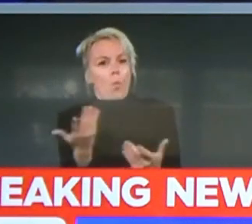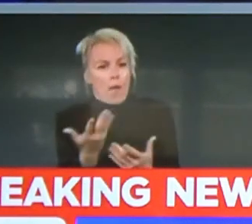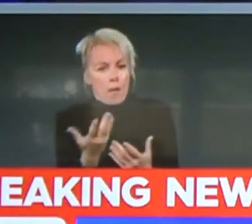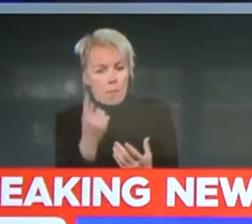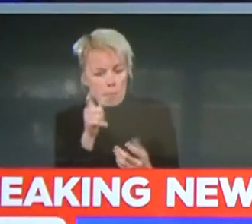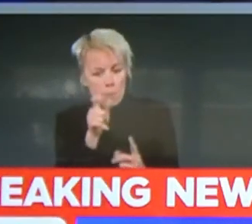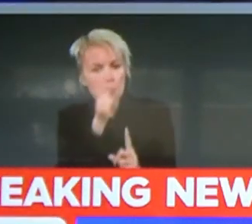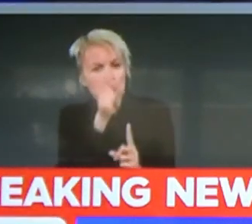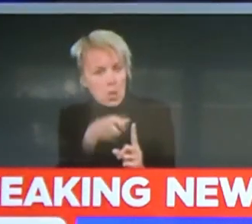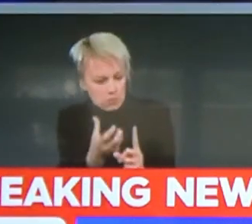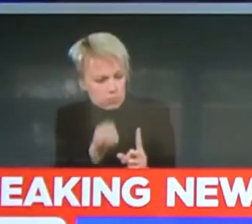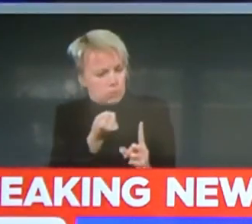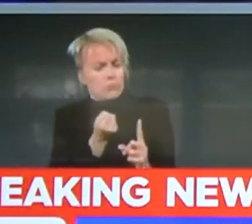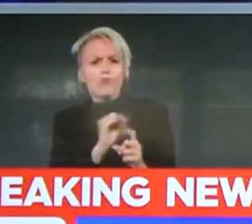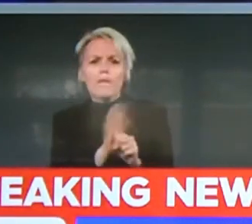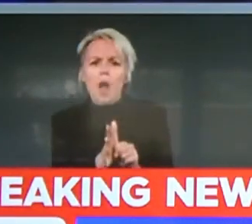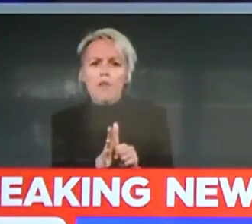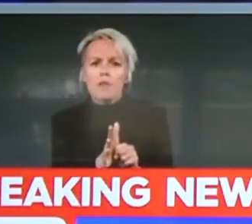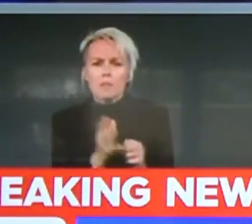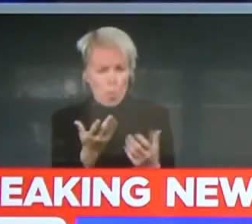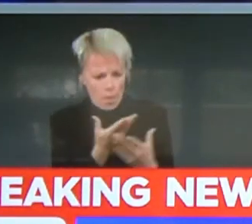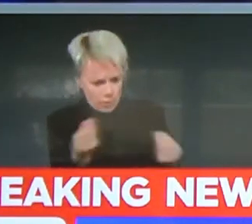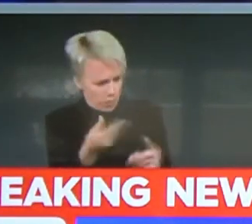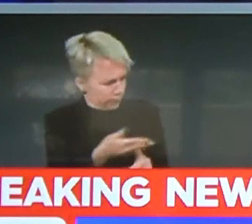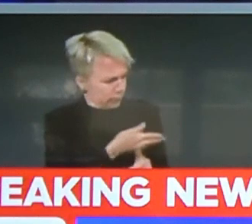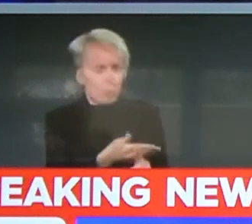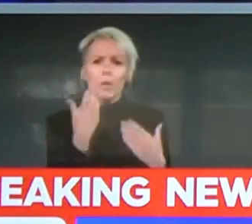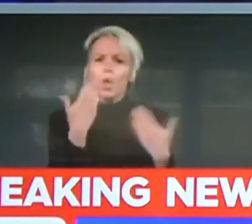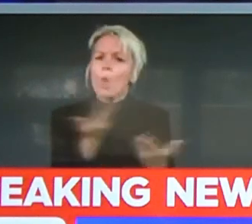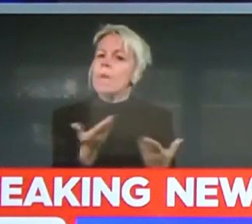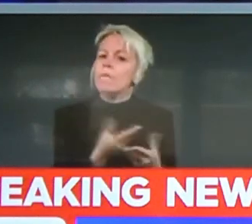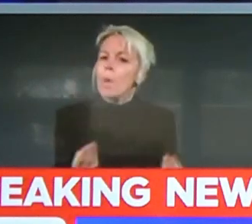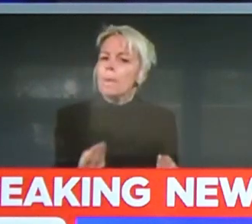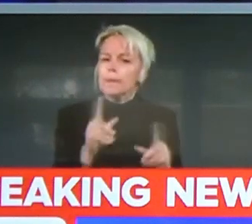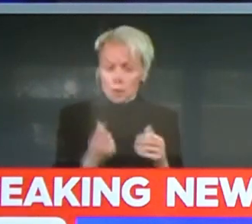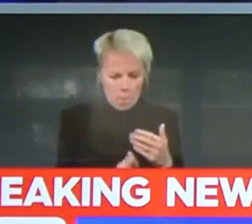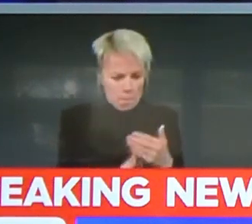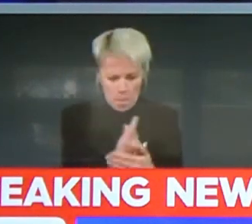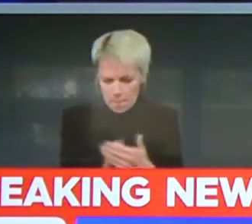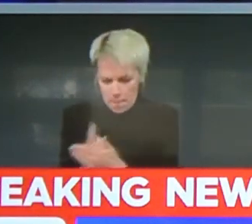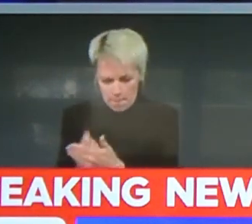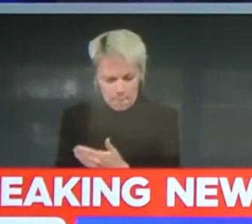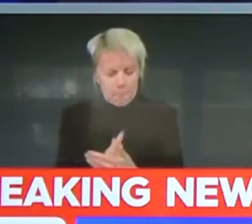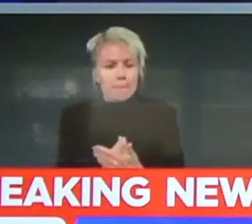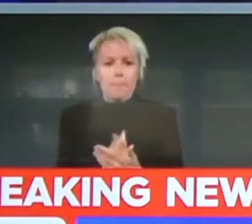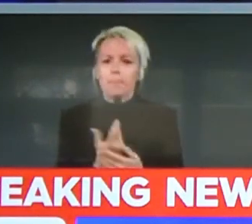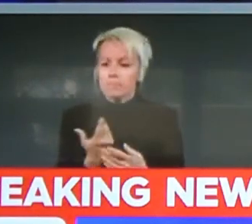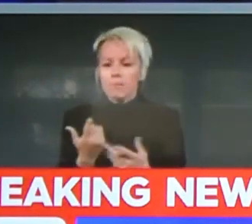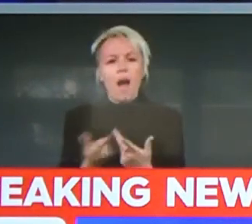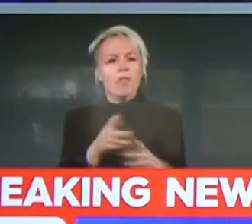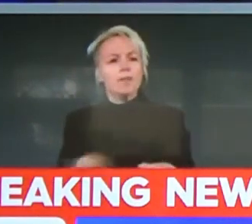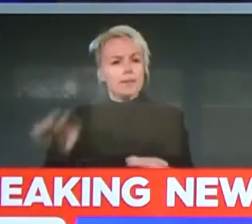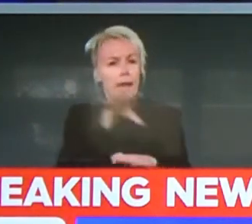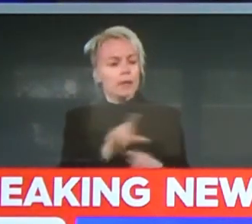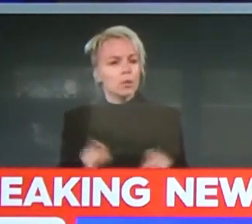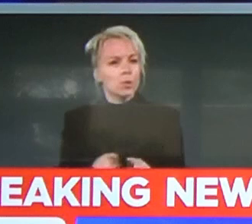pockets, particularly in New South Wales, in Sydney, but tiny pockets in other states. That's why we introduced